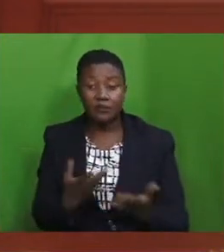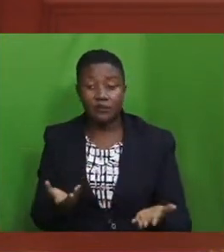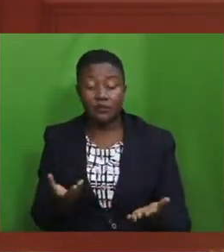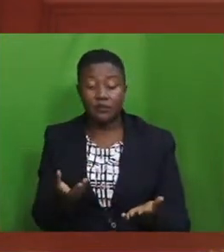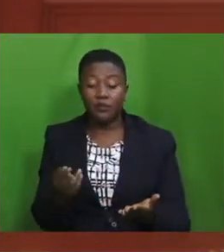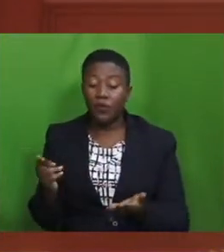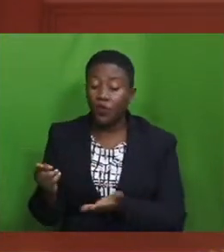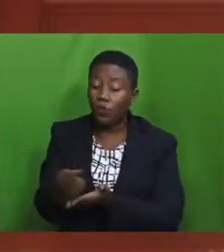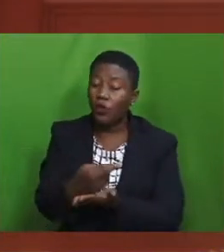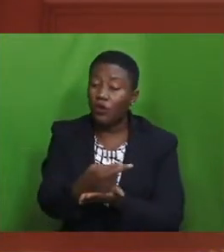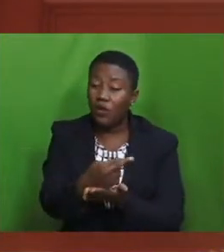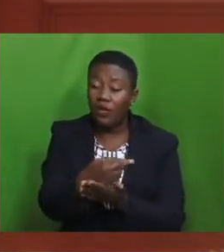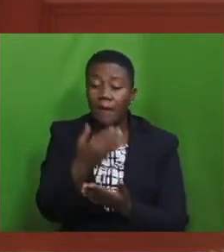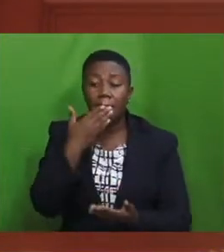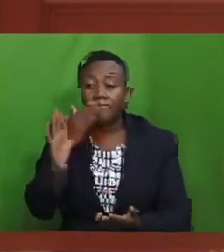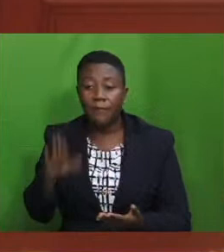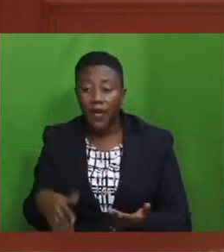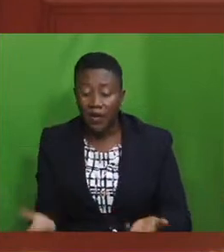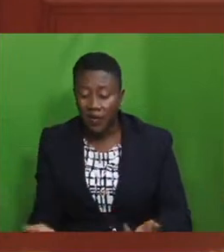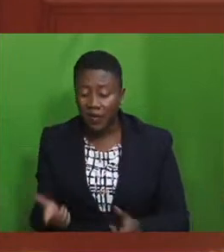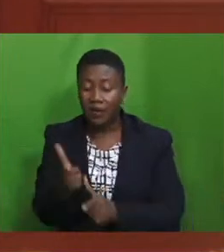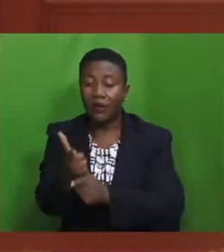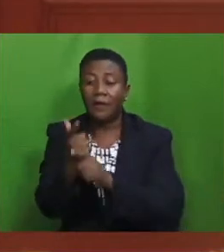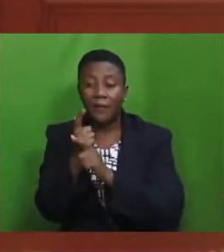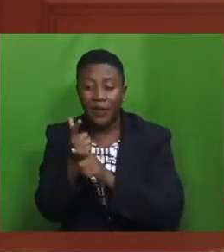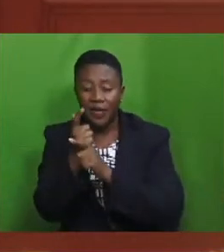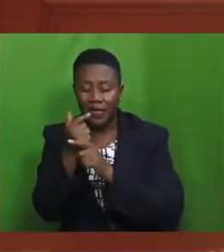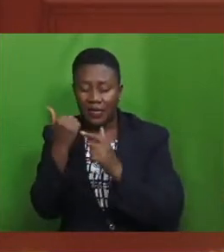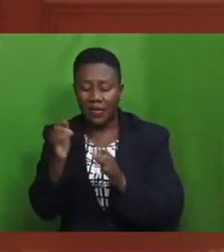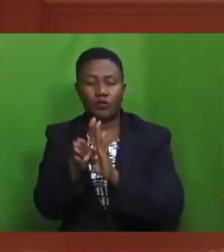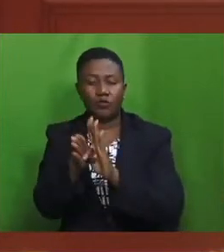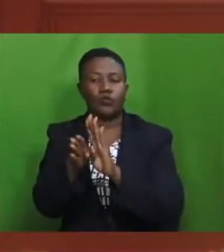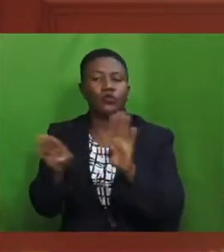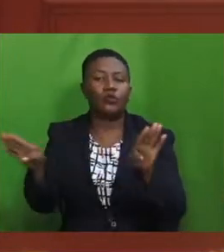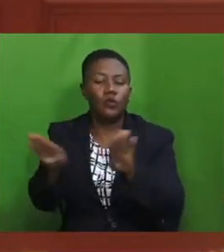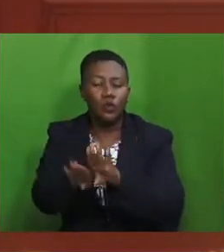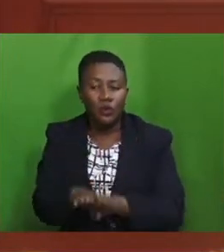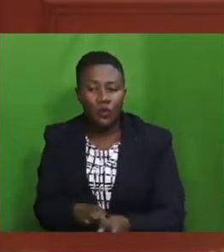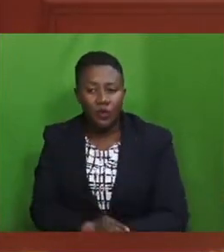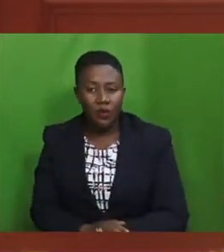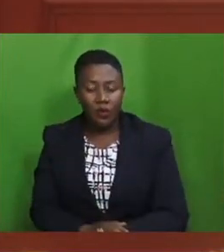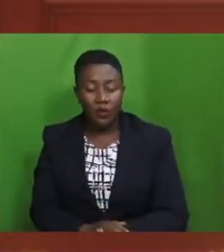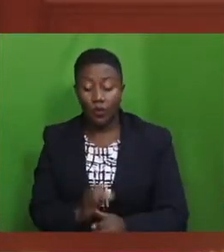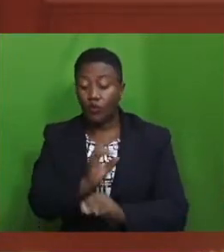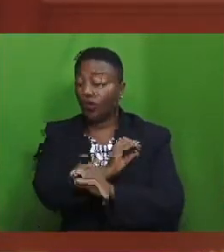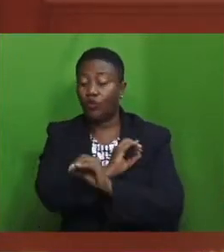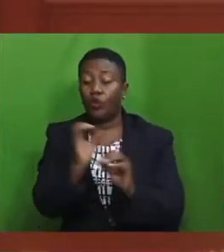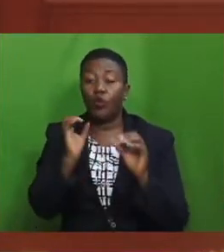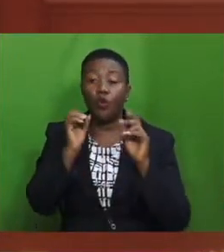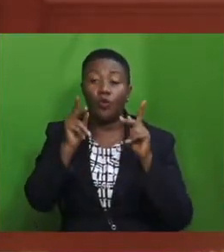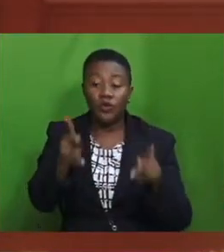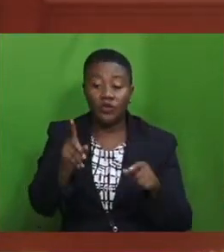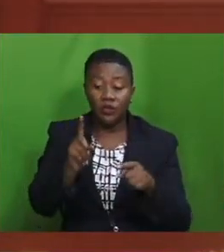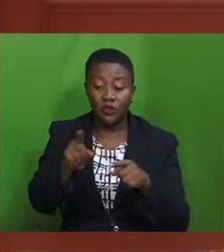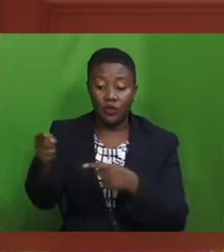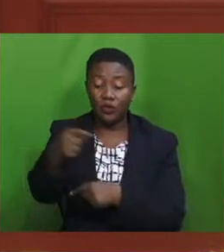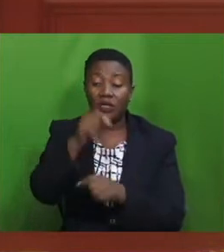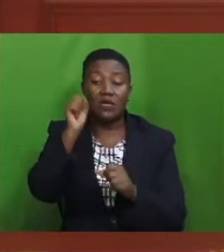Revenue, you are not doing well. Borrowing, you have closed the door. You have no opportunity to borrow again, Mr. Speaker.